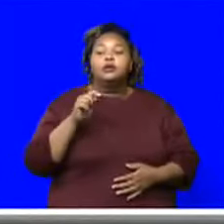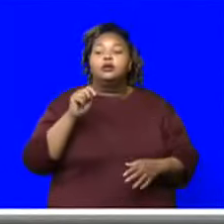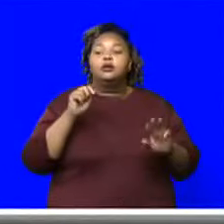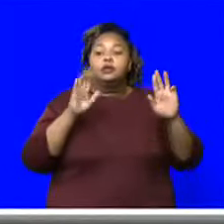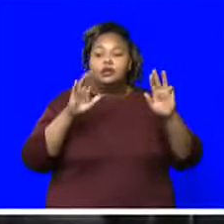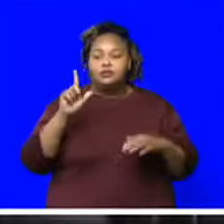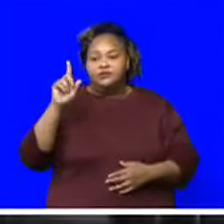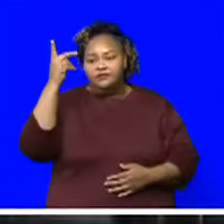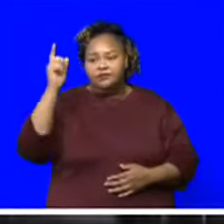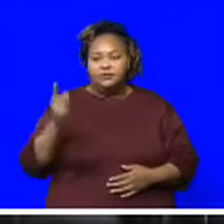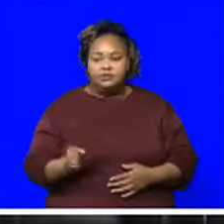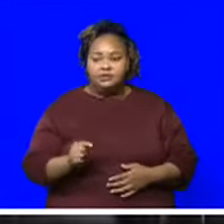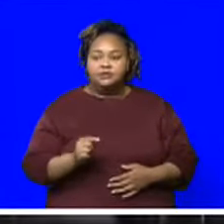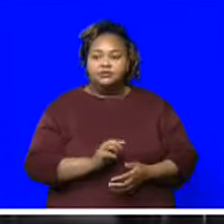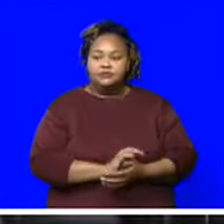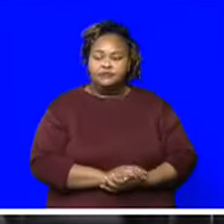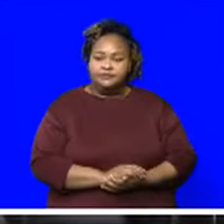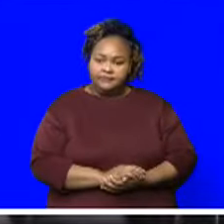31.97%.